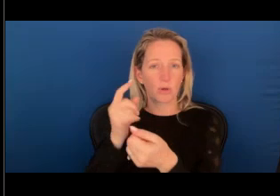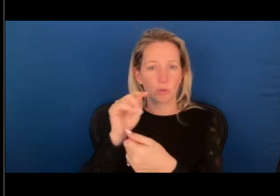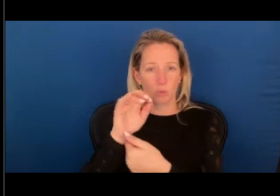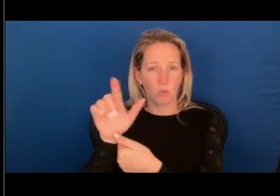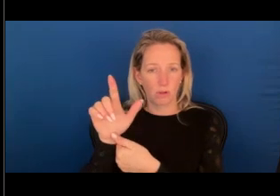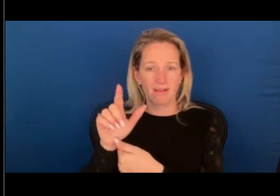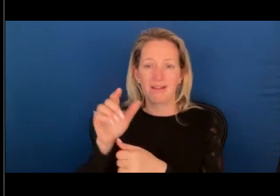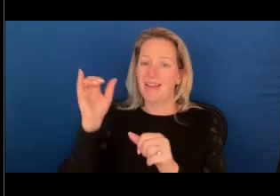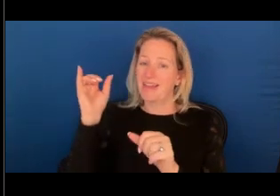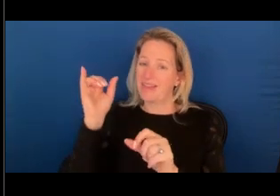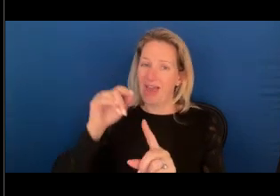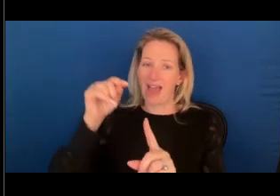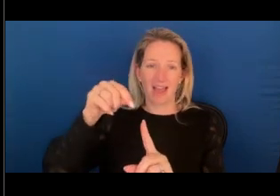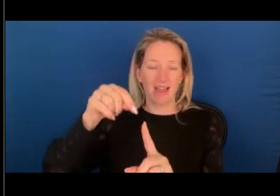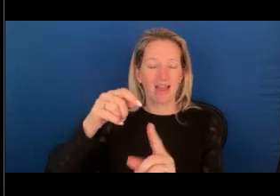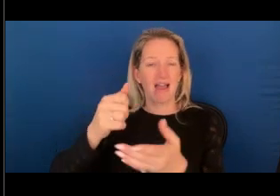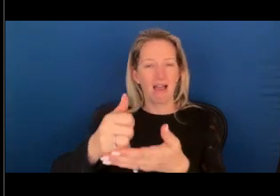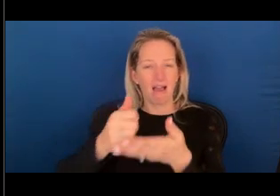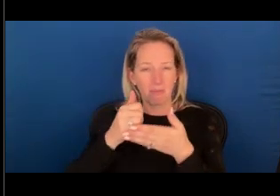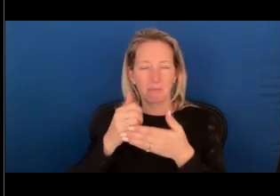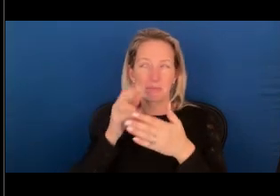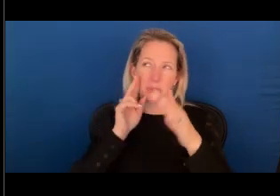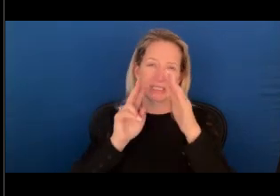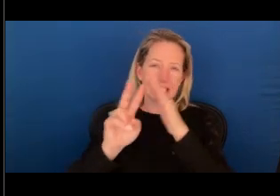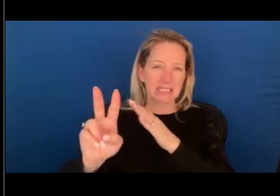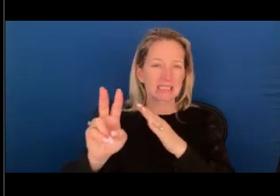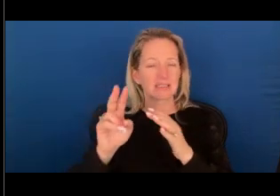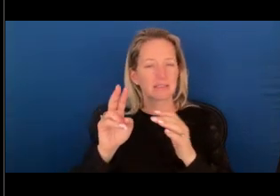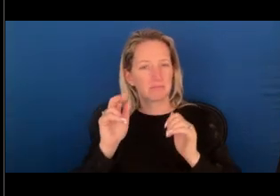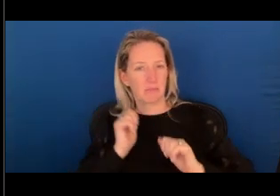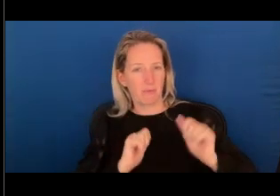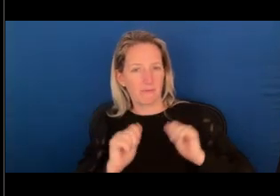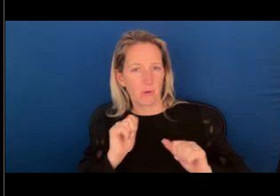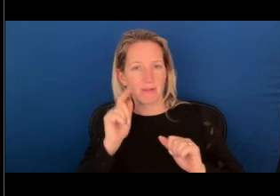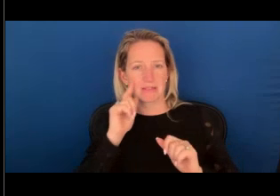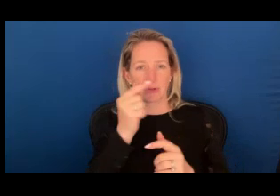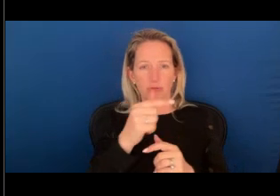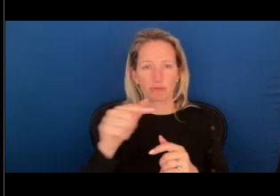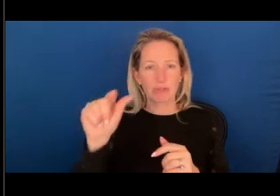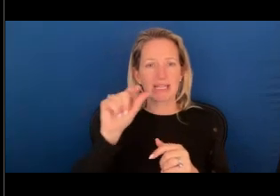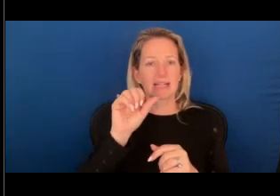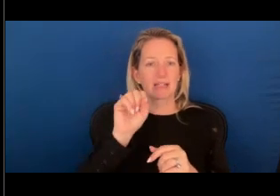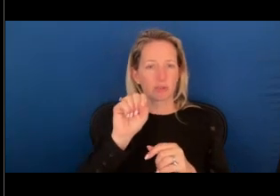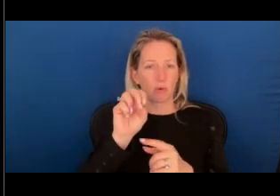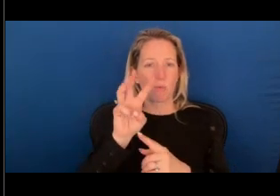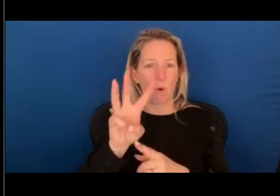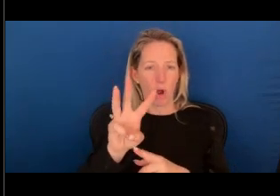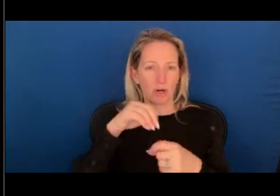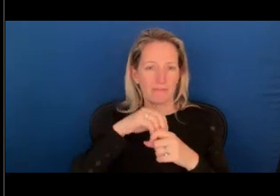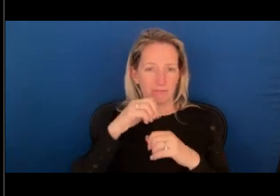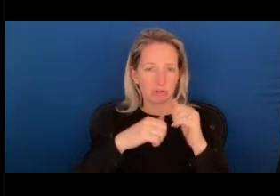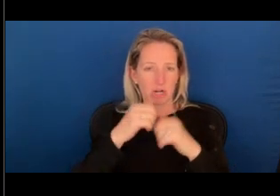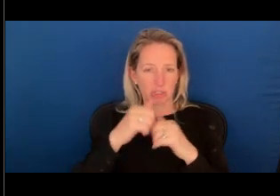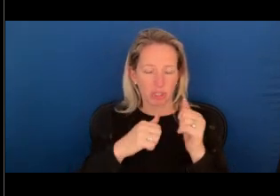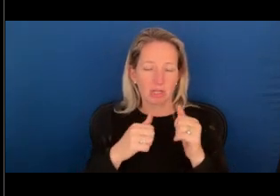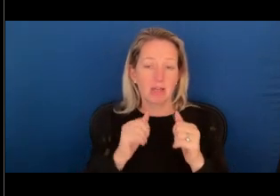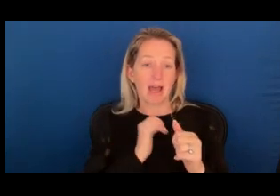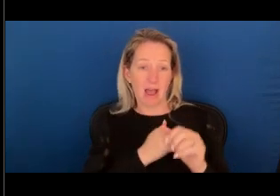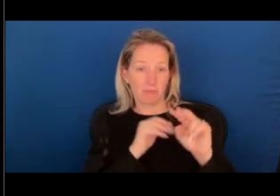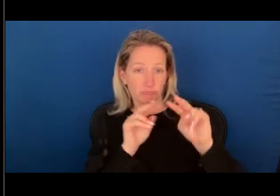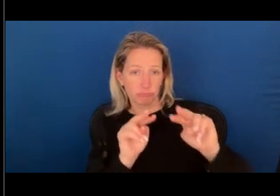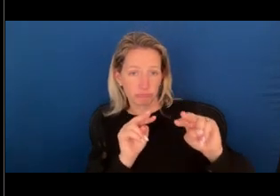help us with predicting the performance of green stormwater infrastructure based on our observations in this project and all